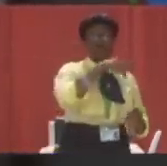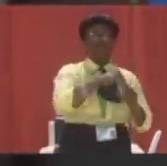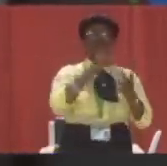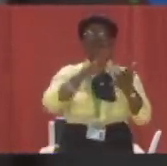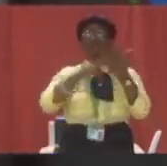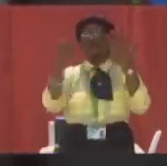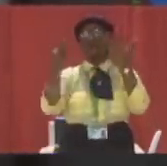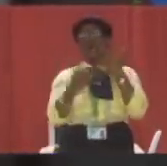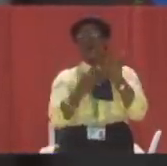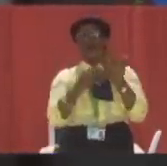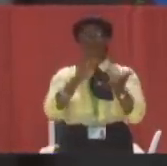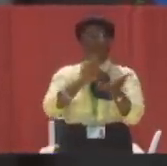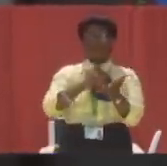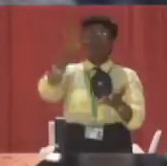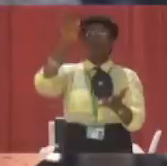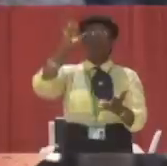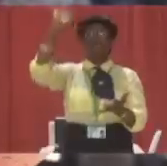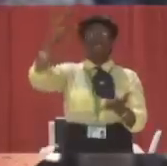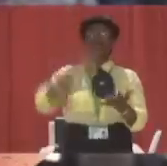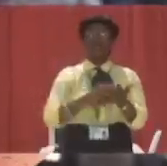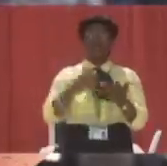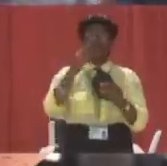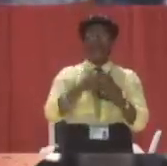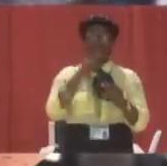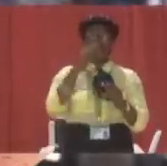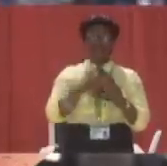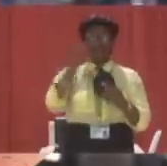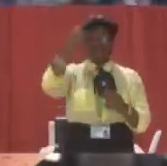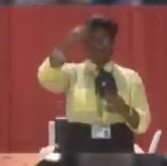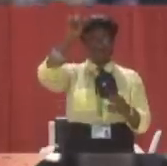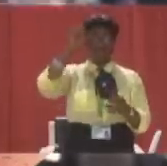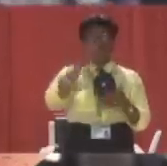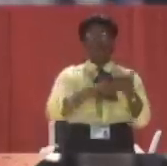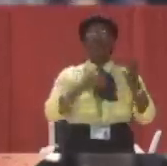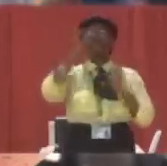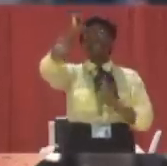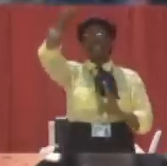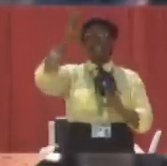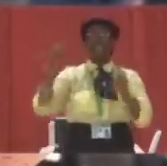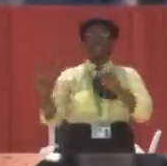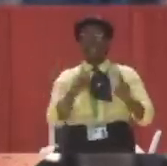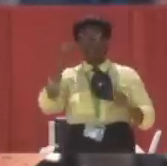Glorify His holy name for what He did for you last month.